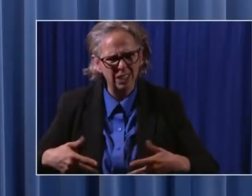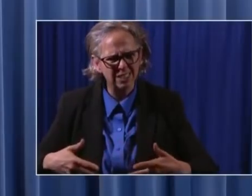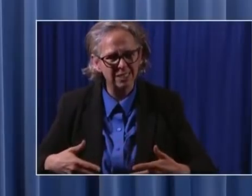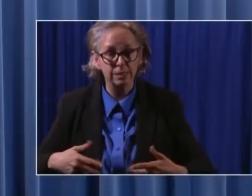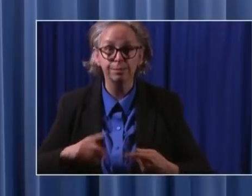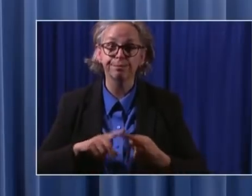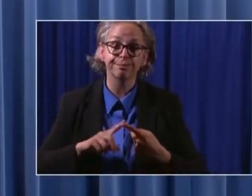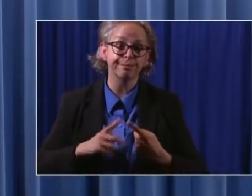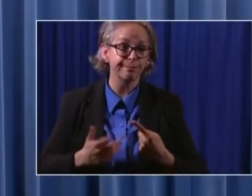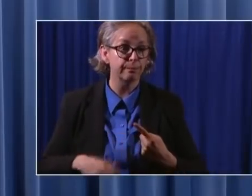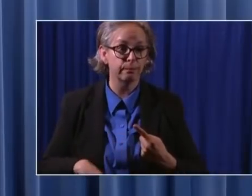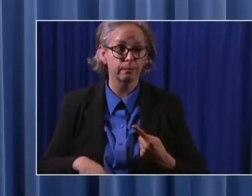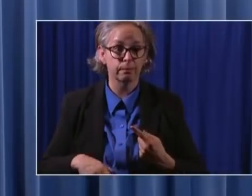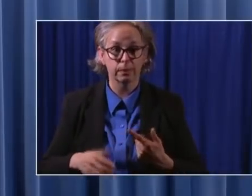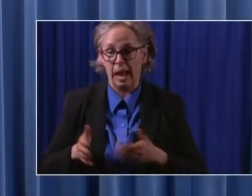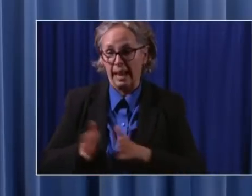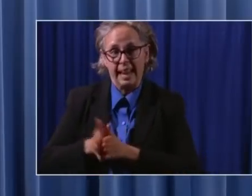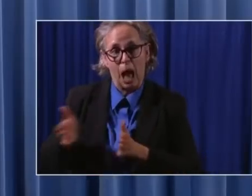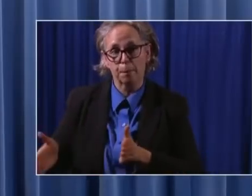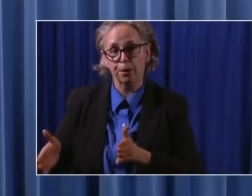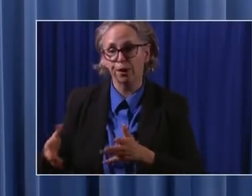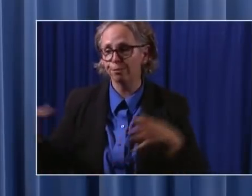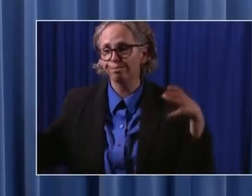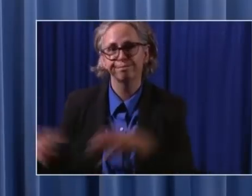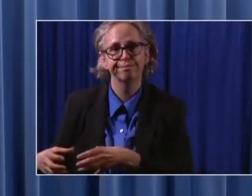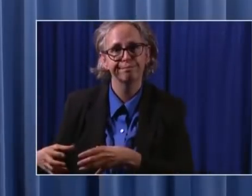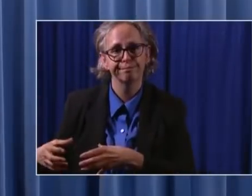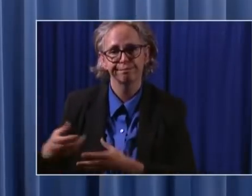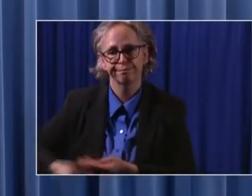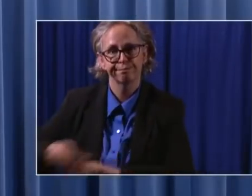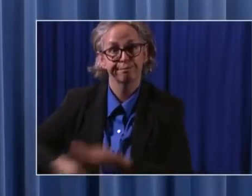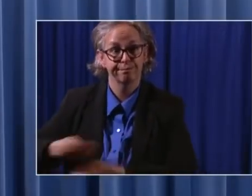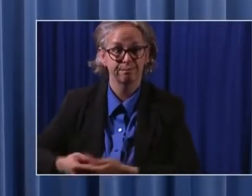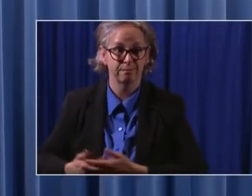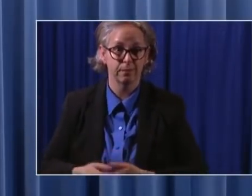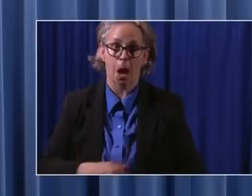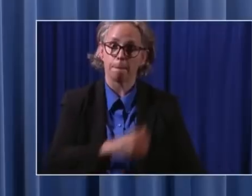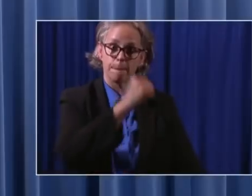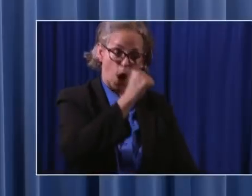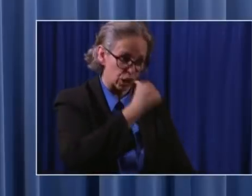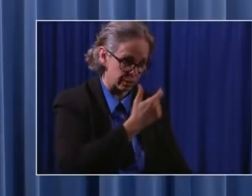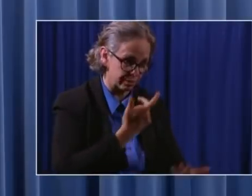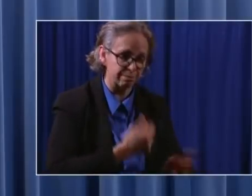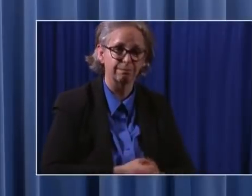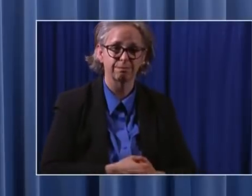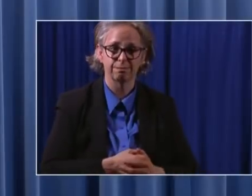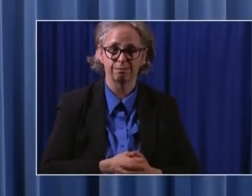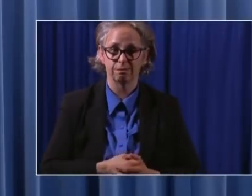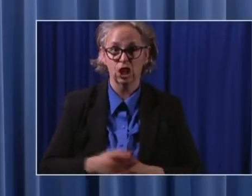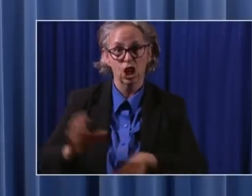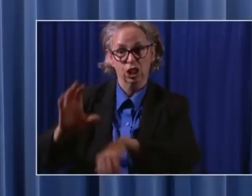neighborhood get-togethers, bars, churches,